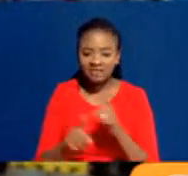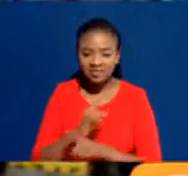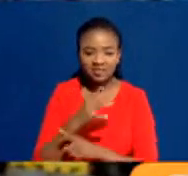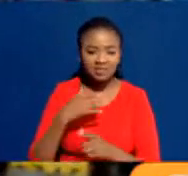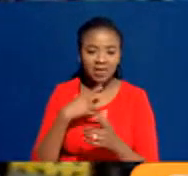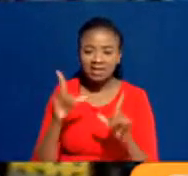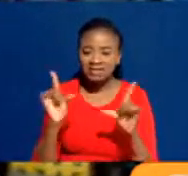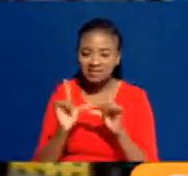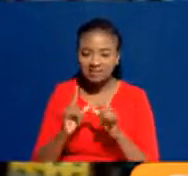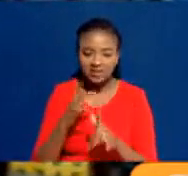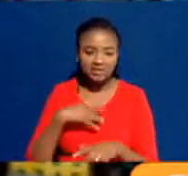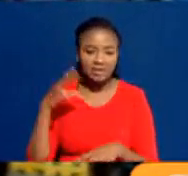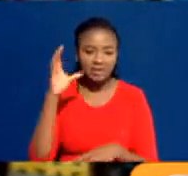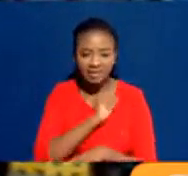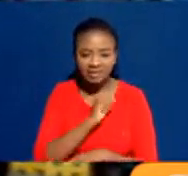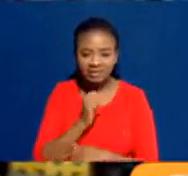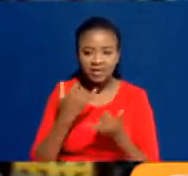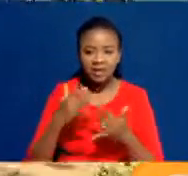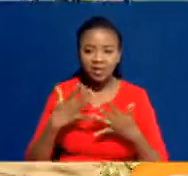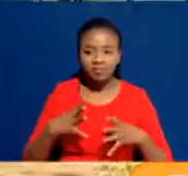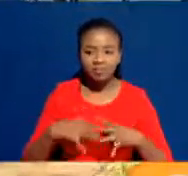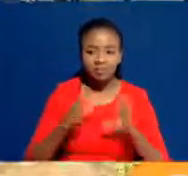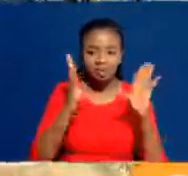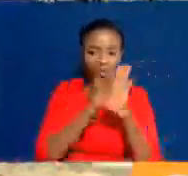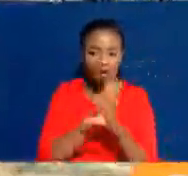is starting to hide around.